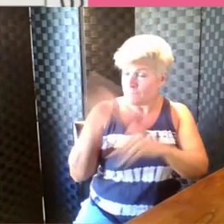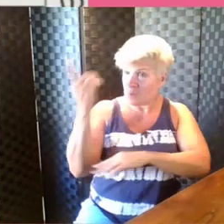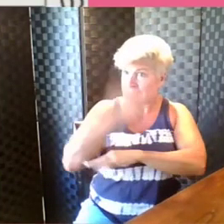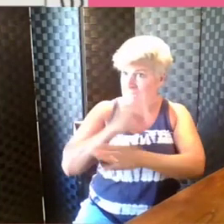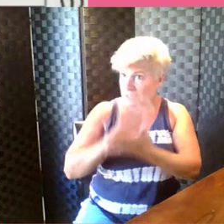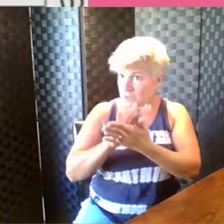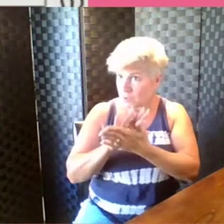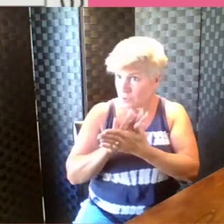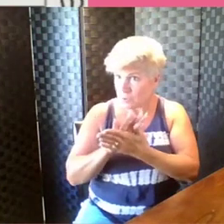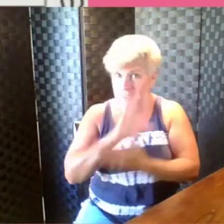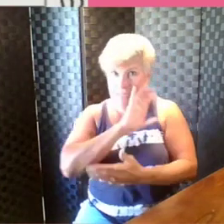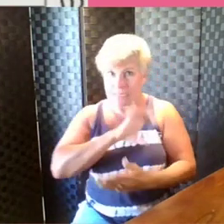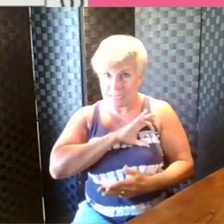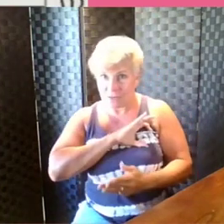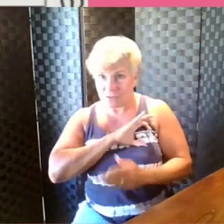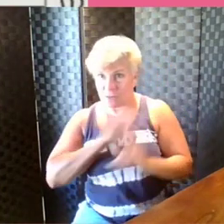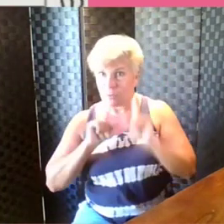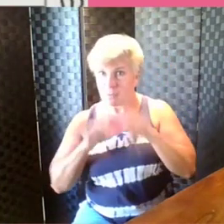school?